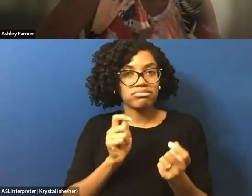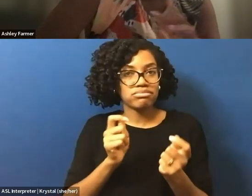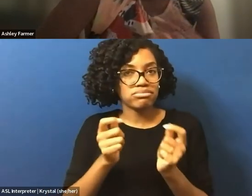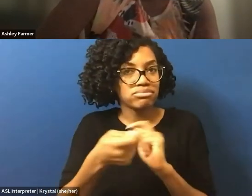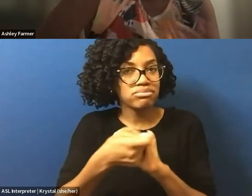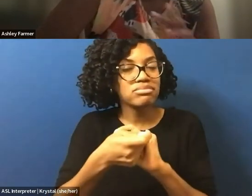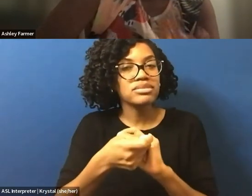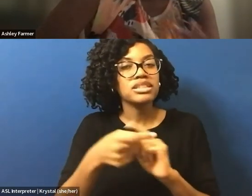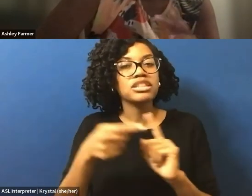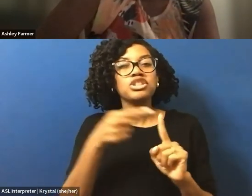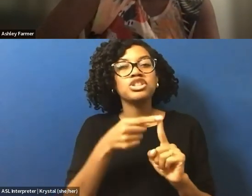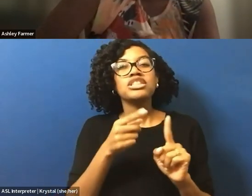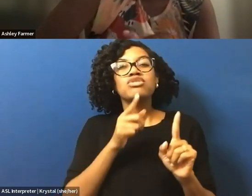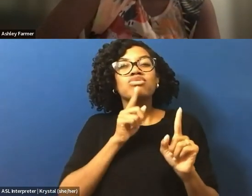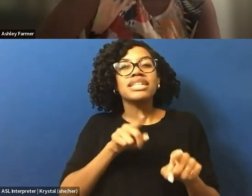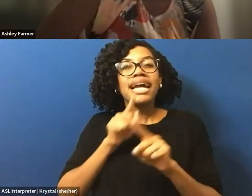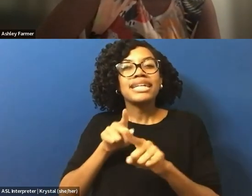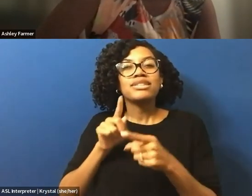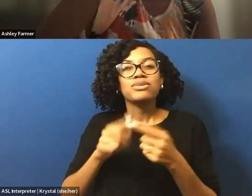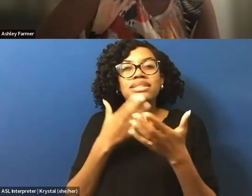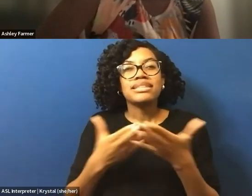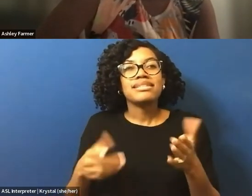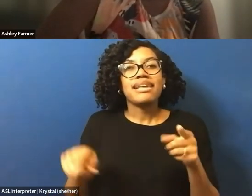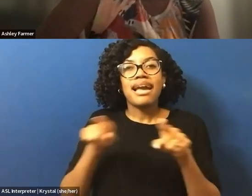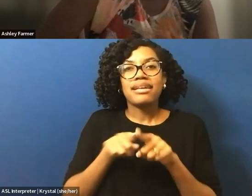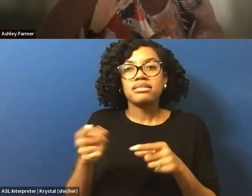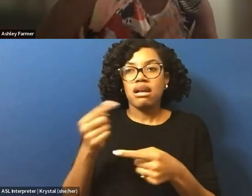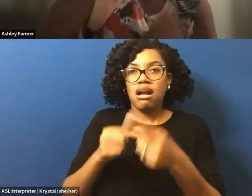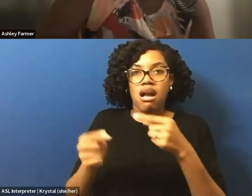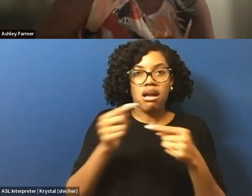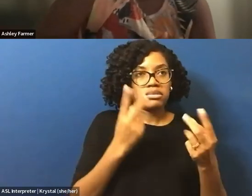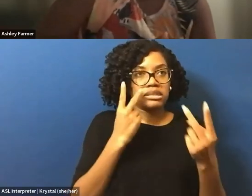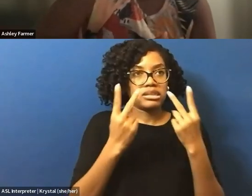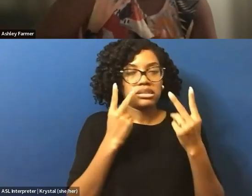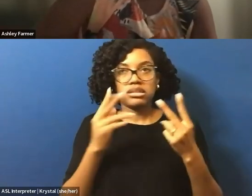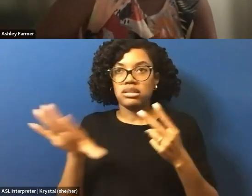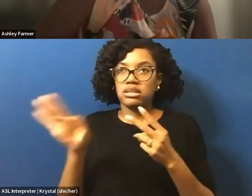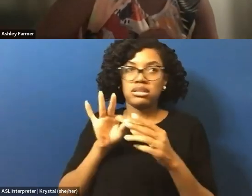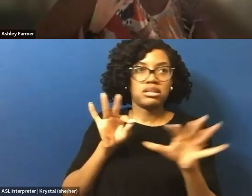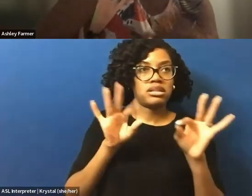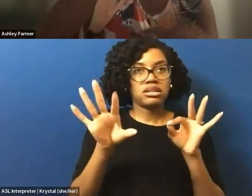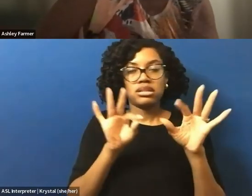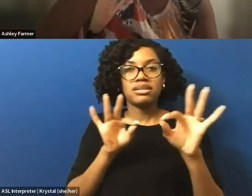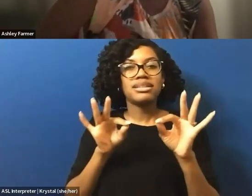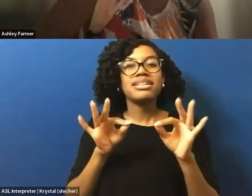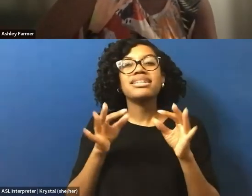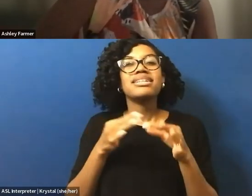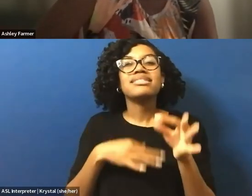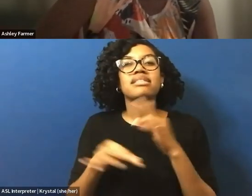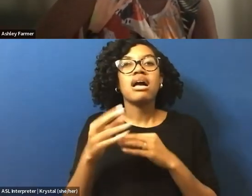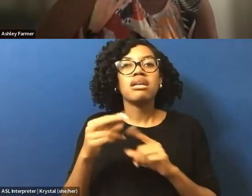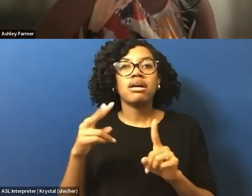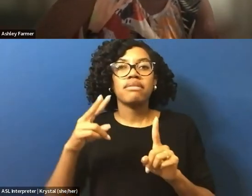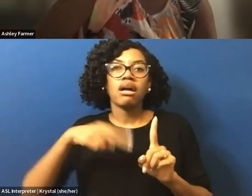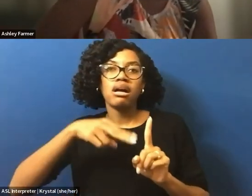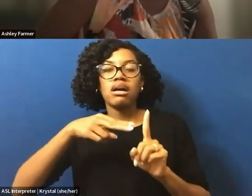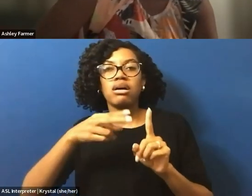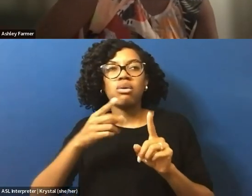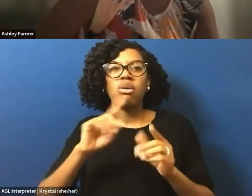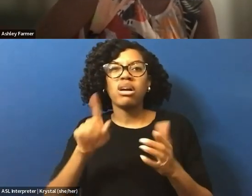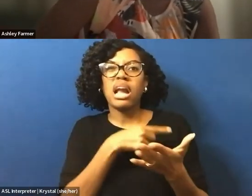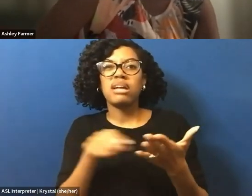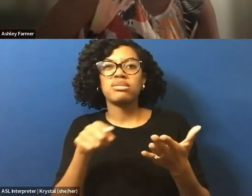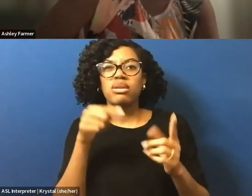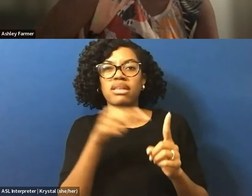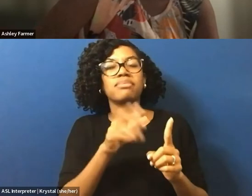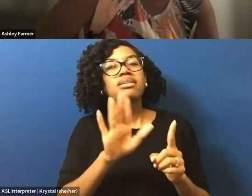reacting to different things in their different times. Instead of condemning somebody, think, you know, what about their life makes them think that's